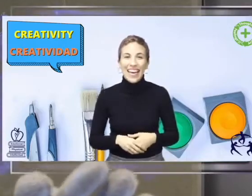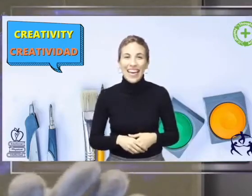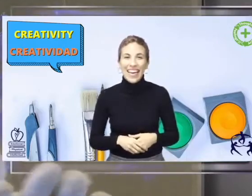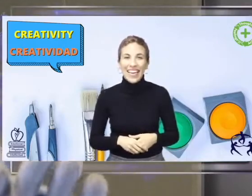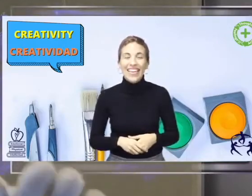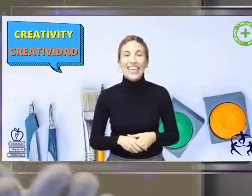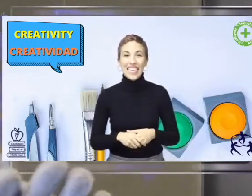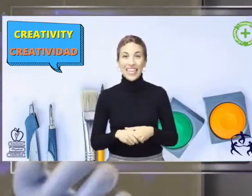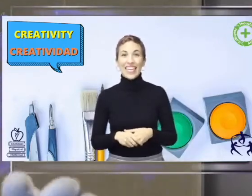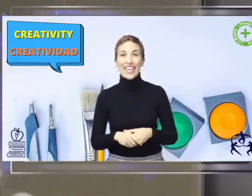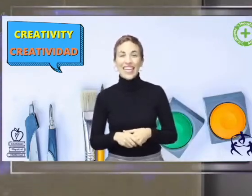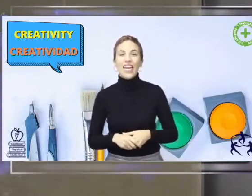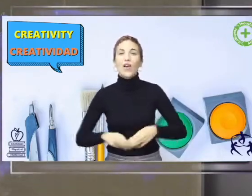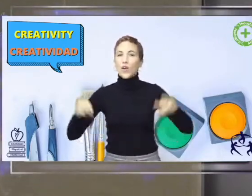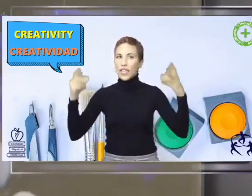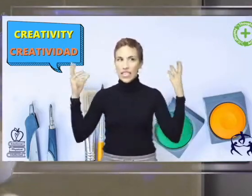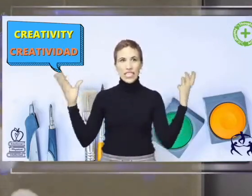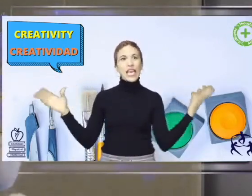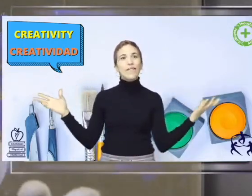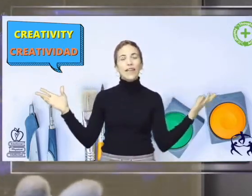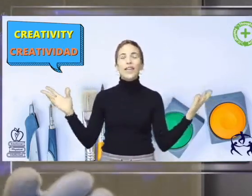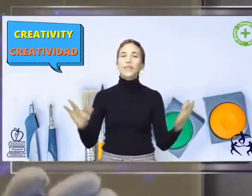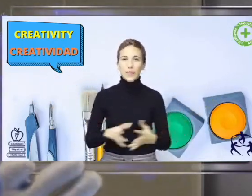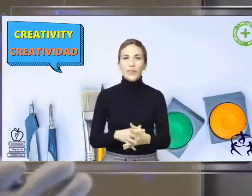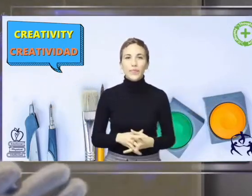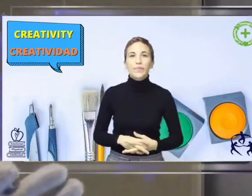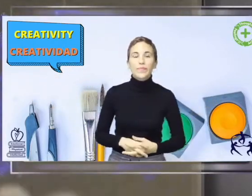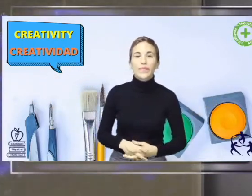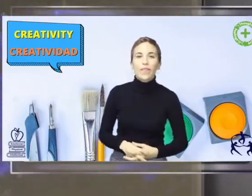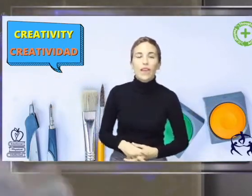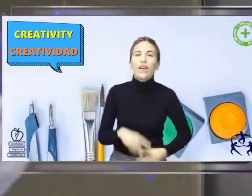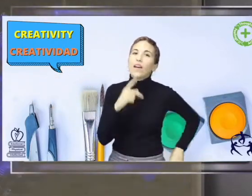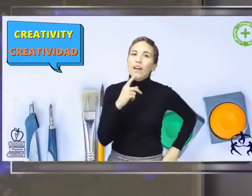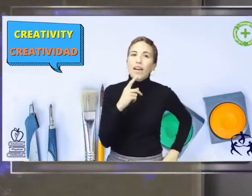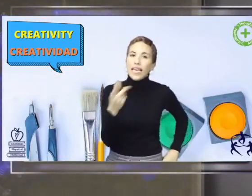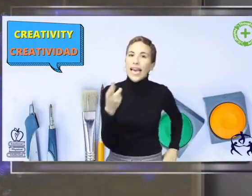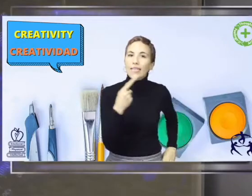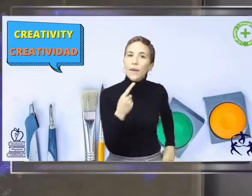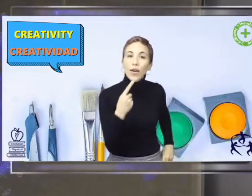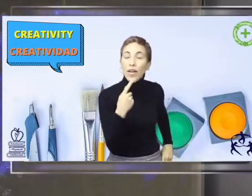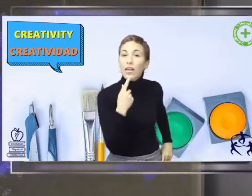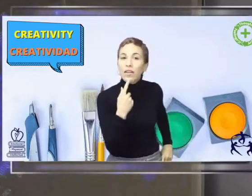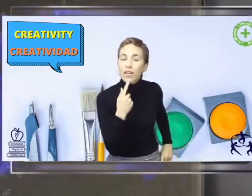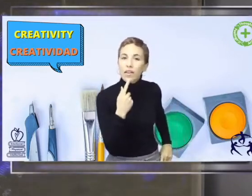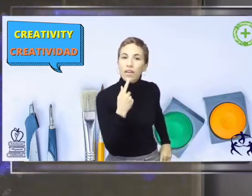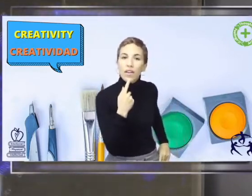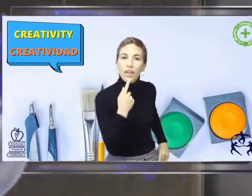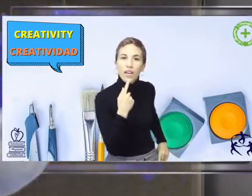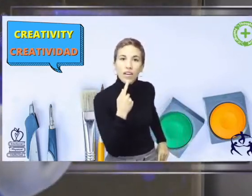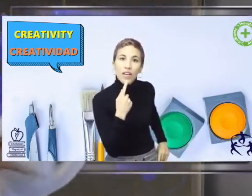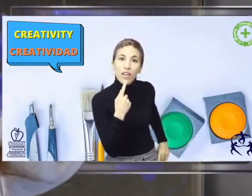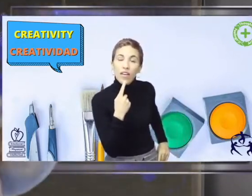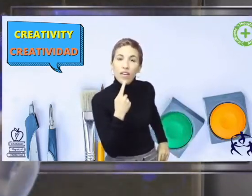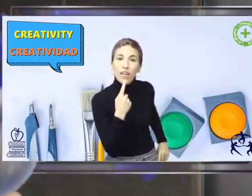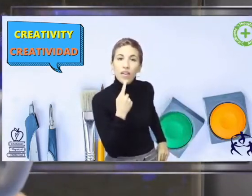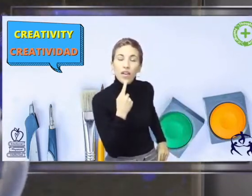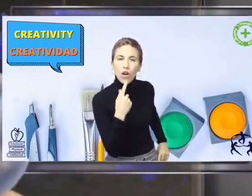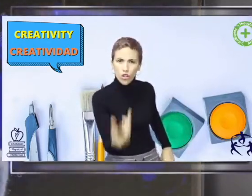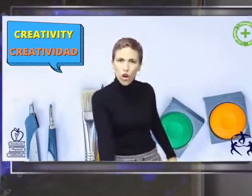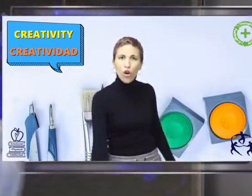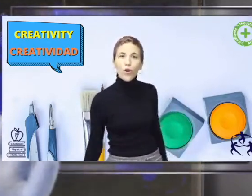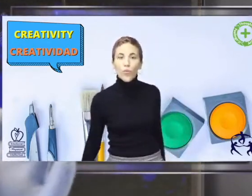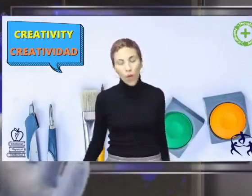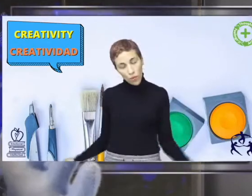actions for creativity. First of all, Ms. Shema? Yes, Perry? Can you help me?